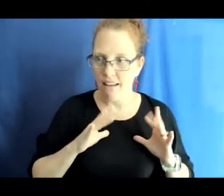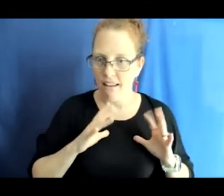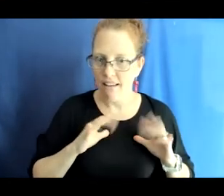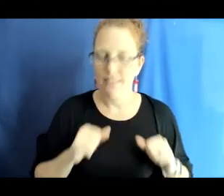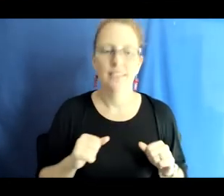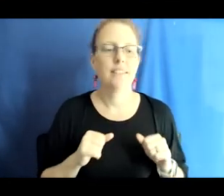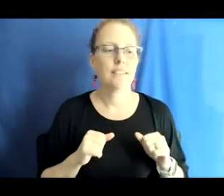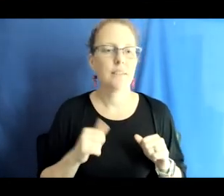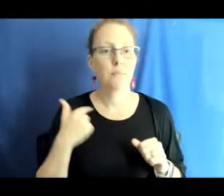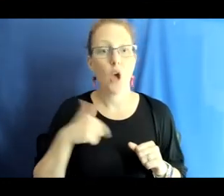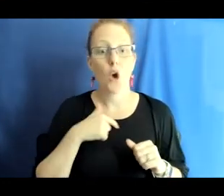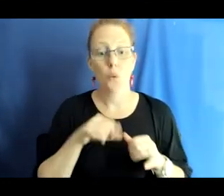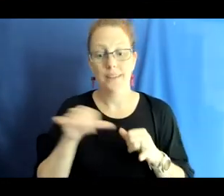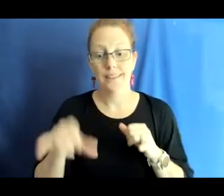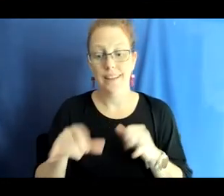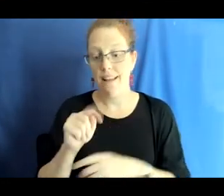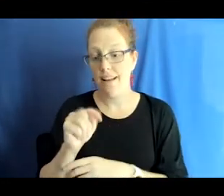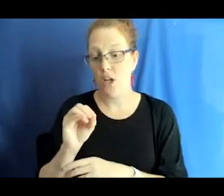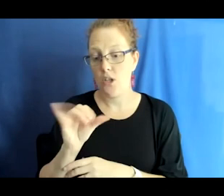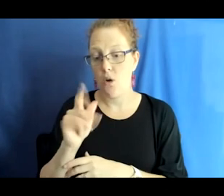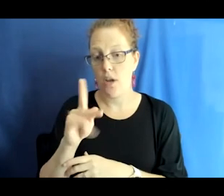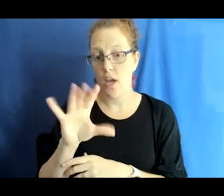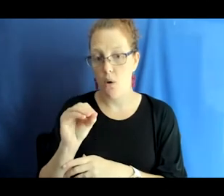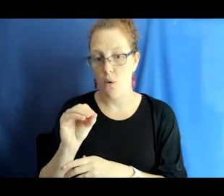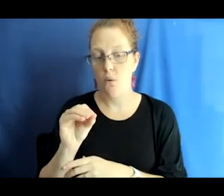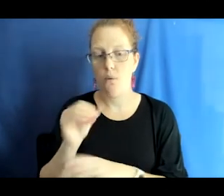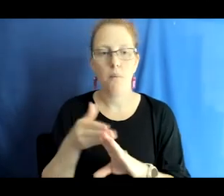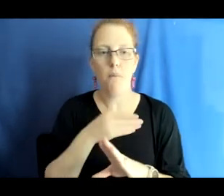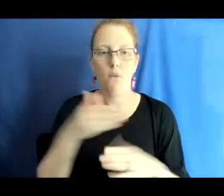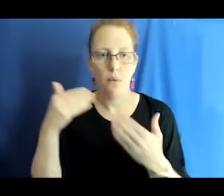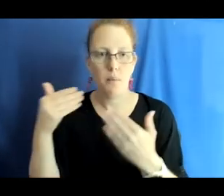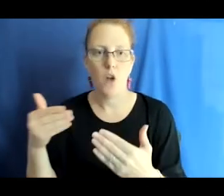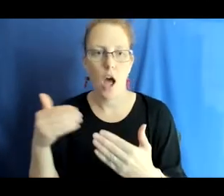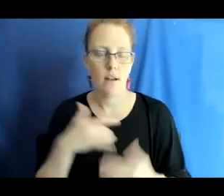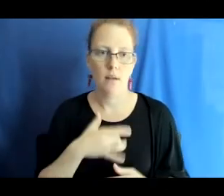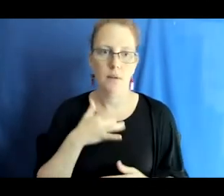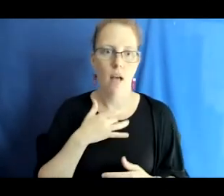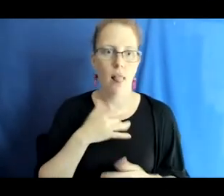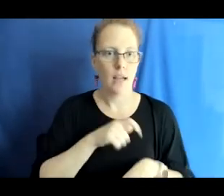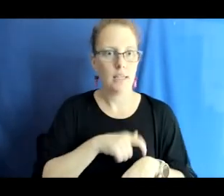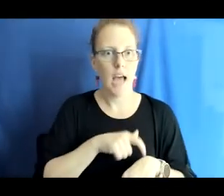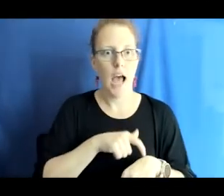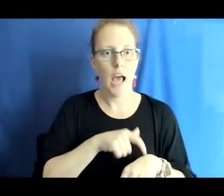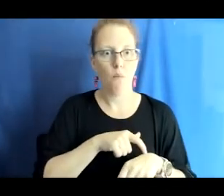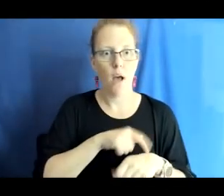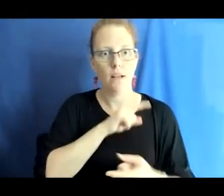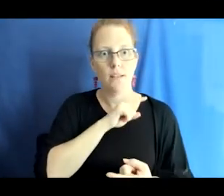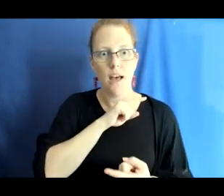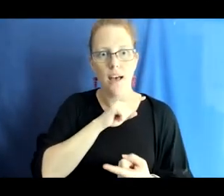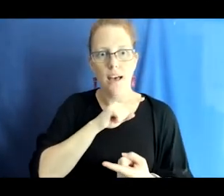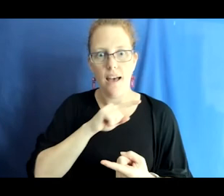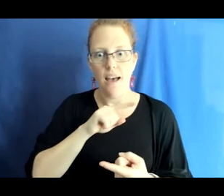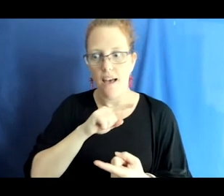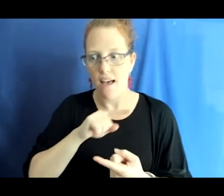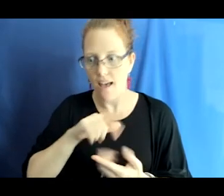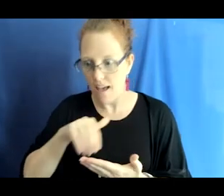a while in Tokyo before moving on, so we had this feeling that, you know, the clock was ticking down until, you know, it's gonna happen. So